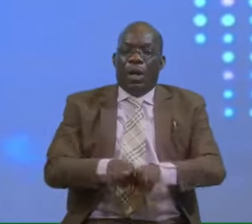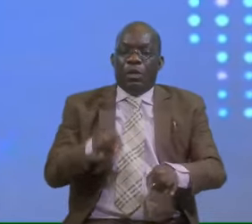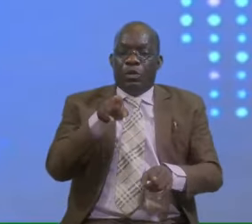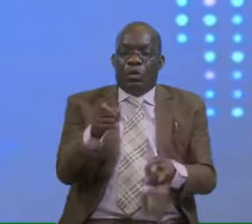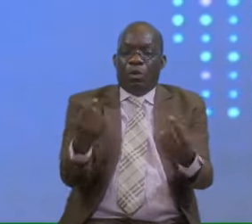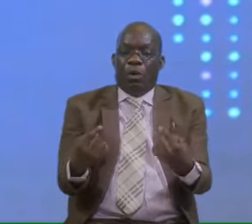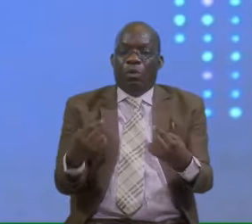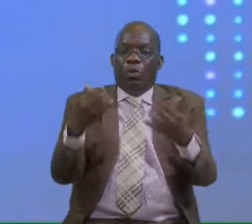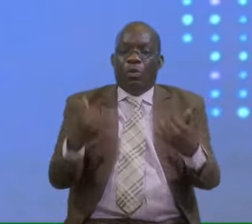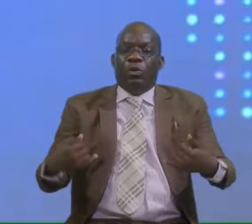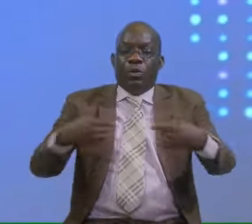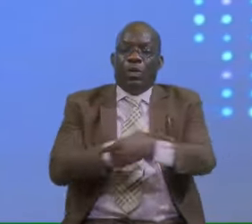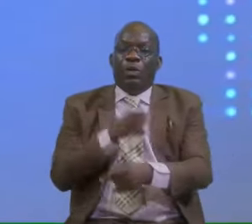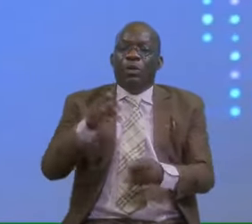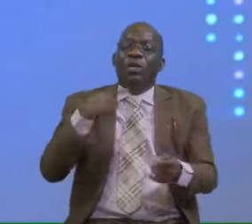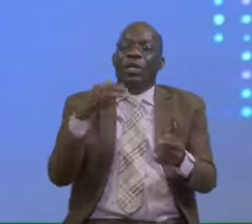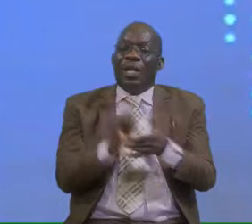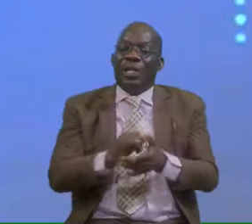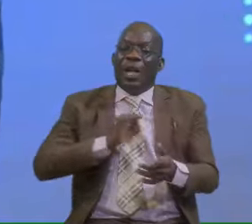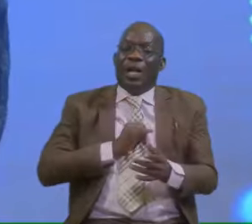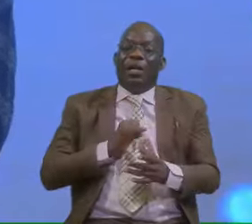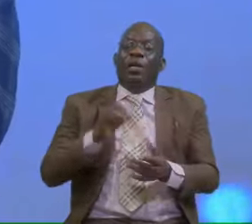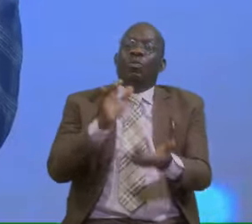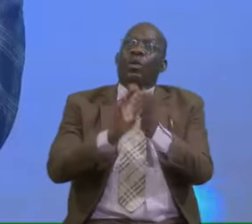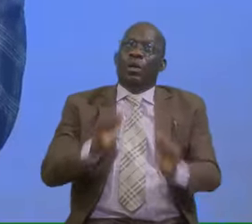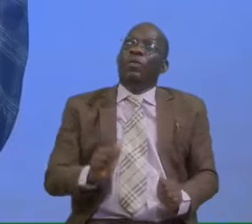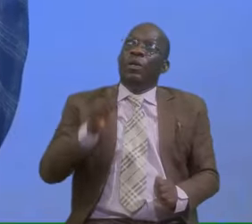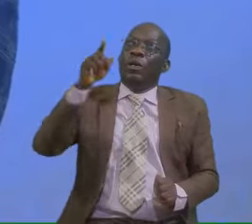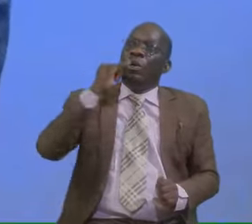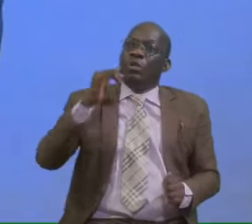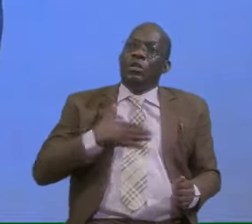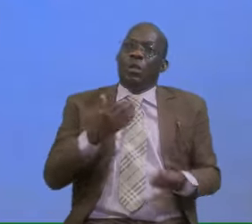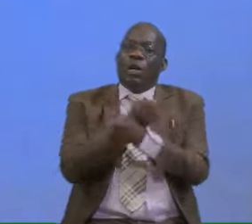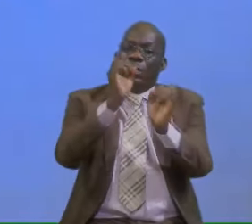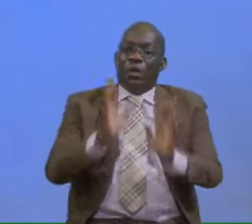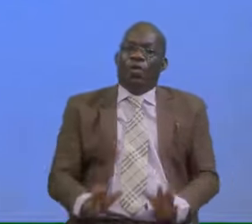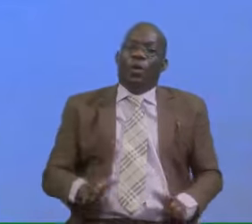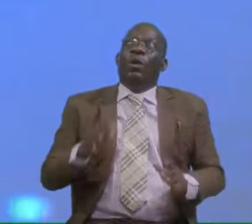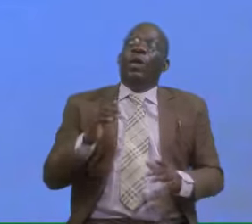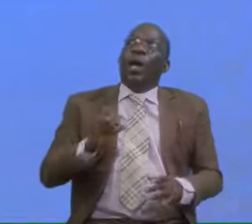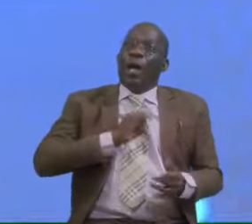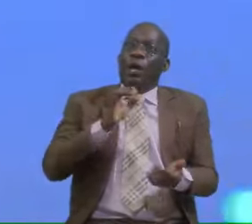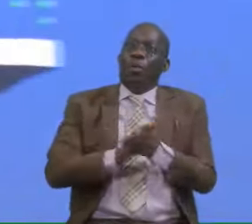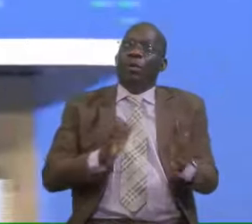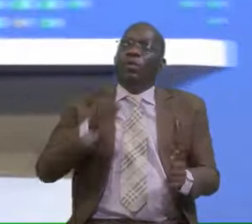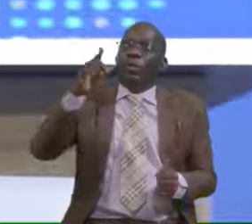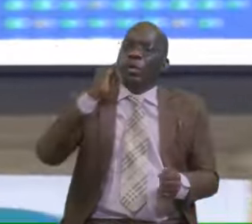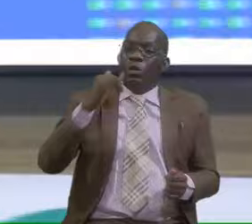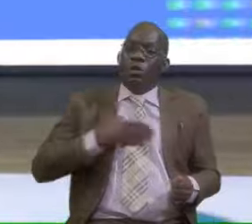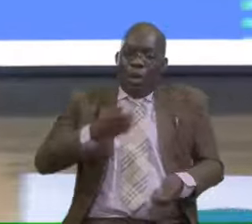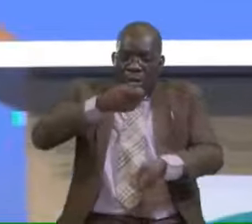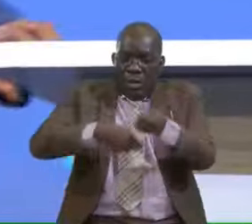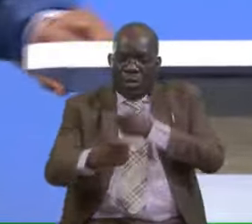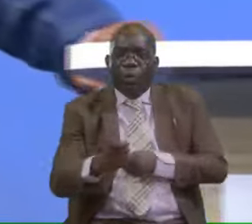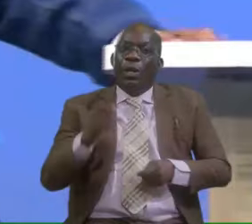and you say, I believe he is my Savior, I believe he is my substitute, he bore my